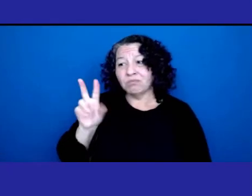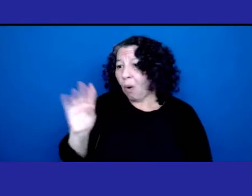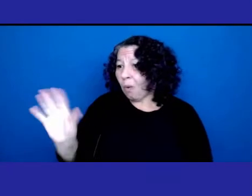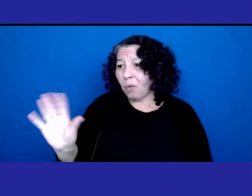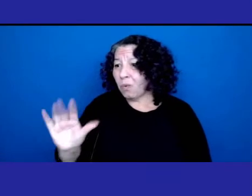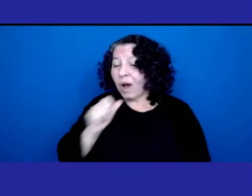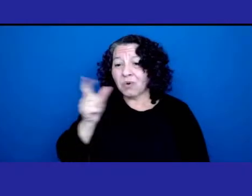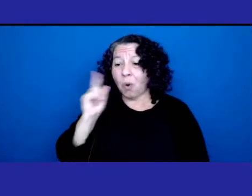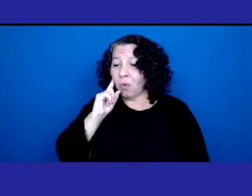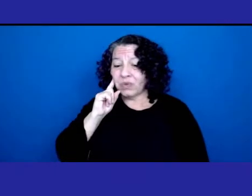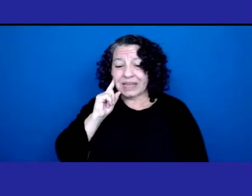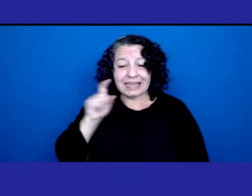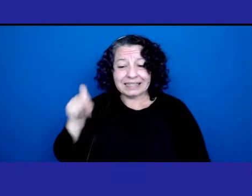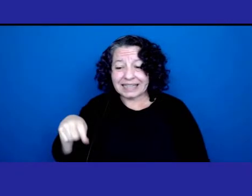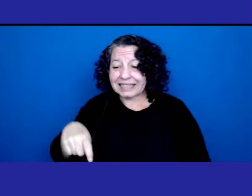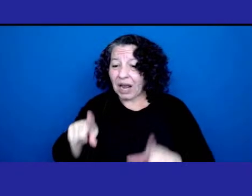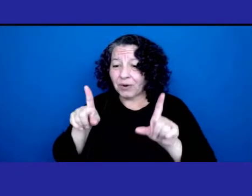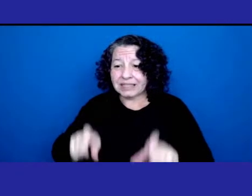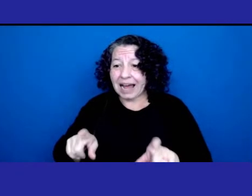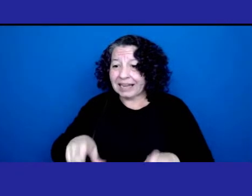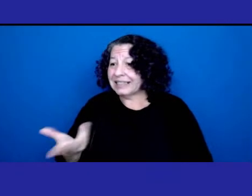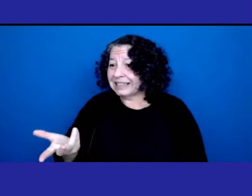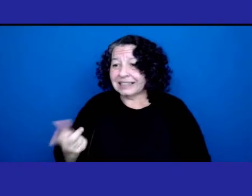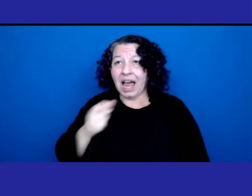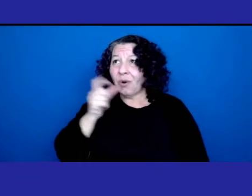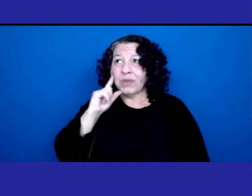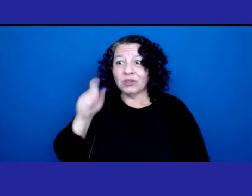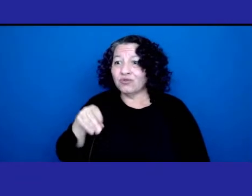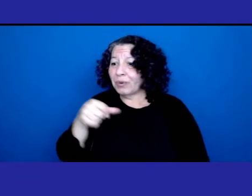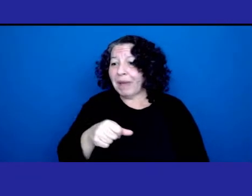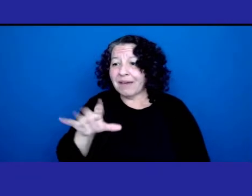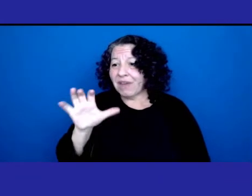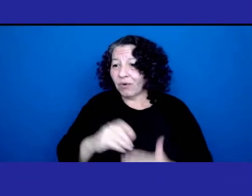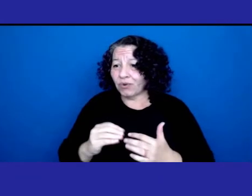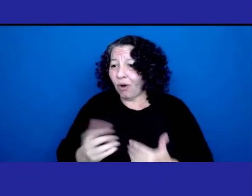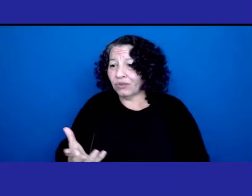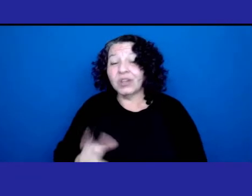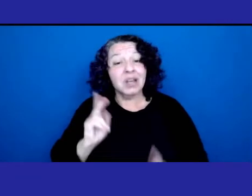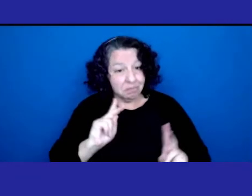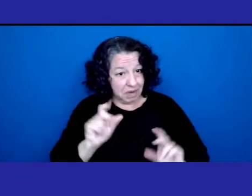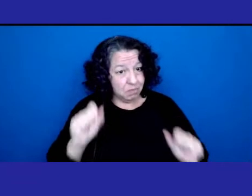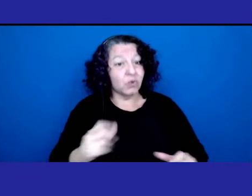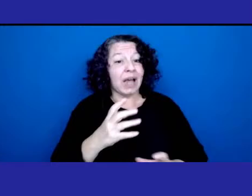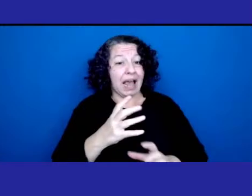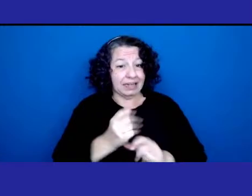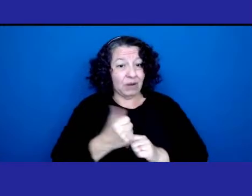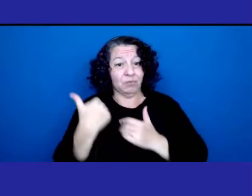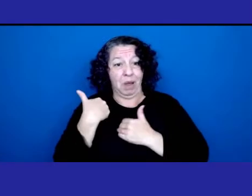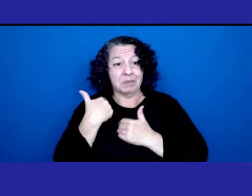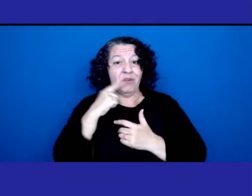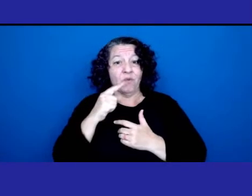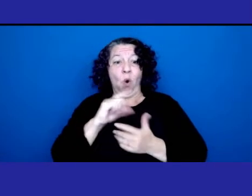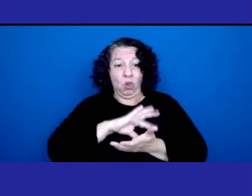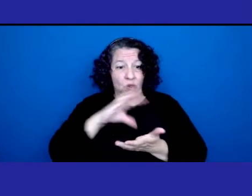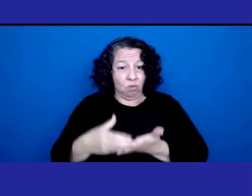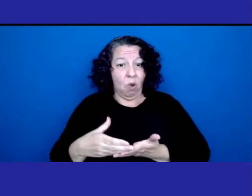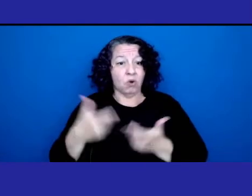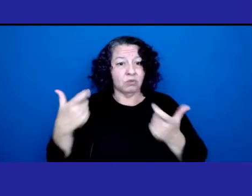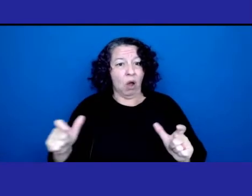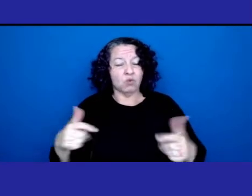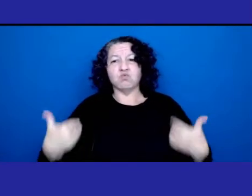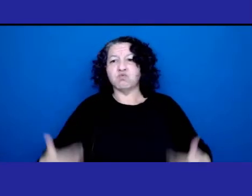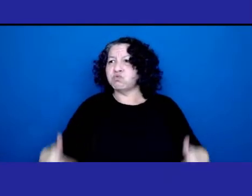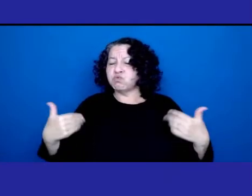unnecessary study. I don't think you should pay $500. So people can get very large amounts is that our job